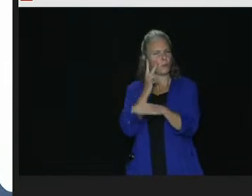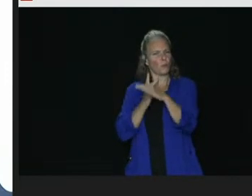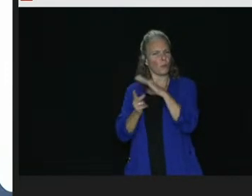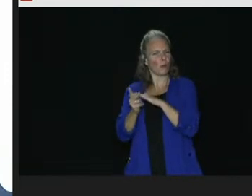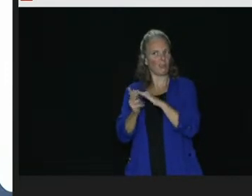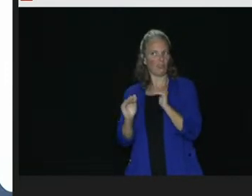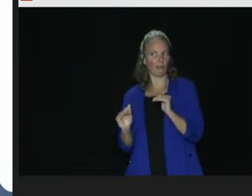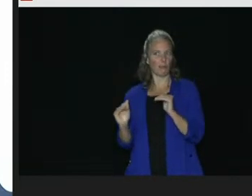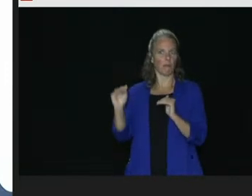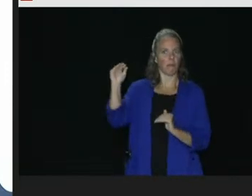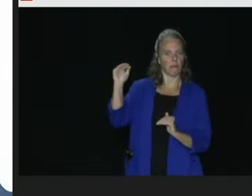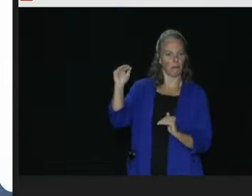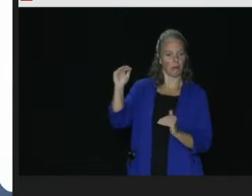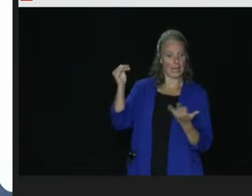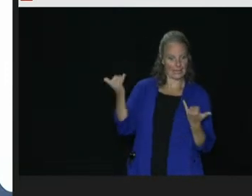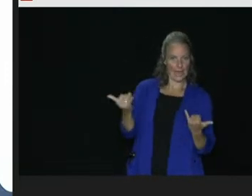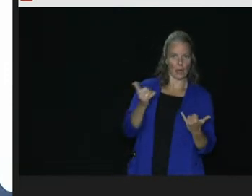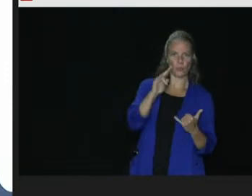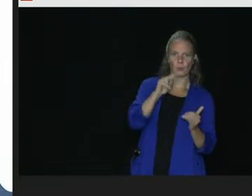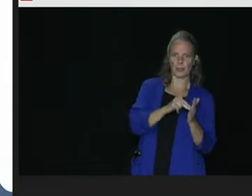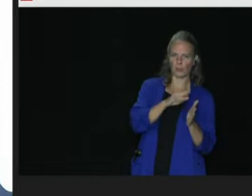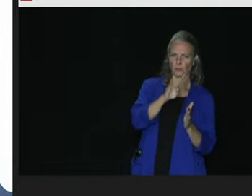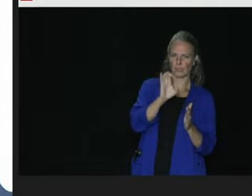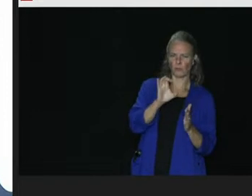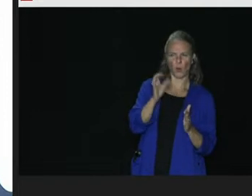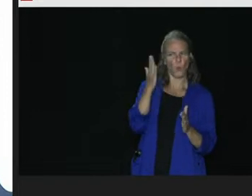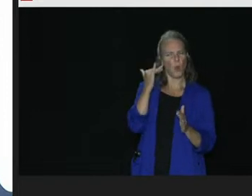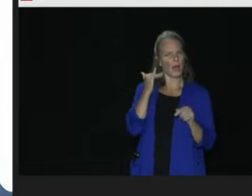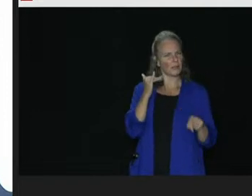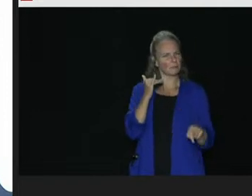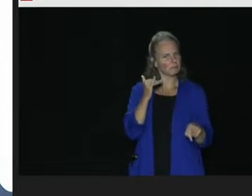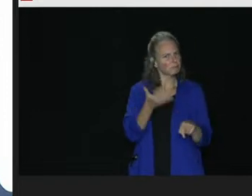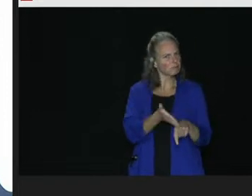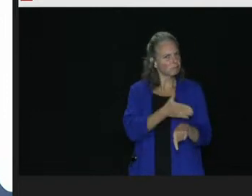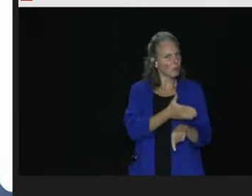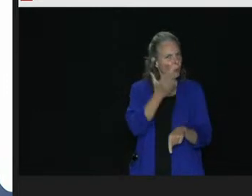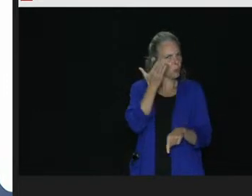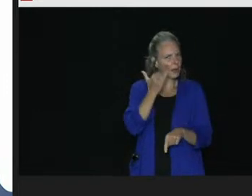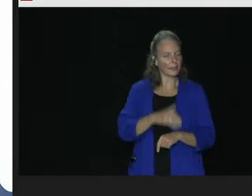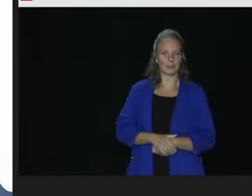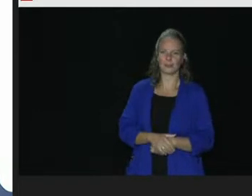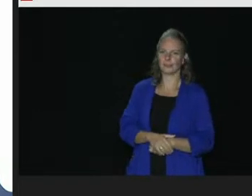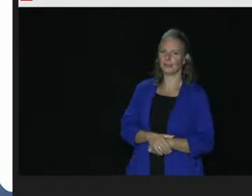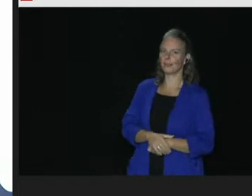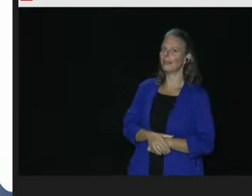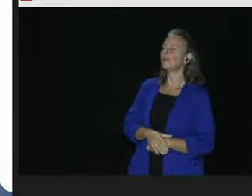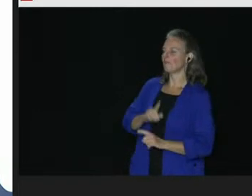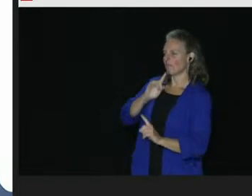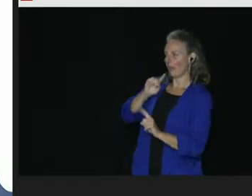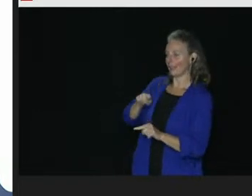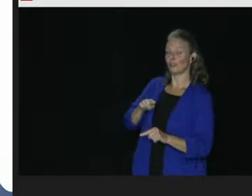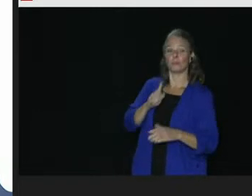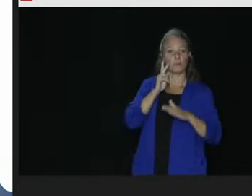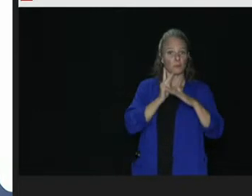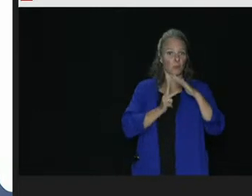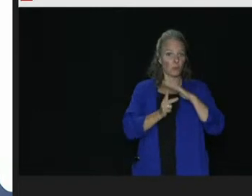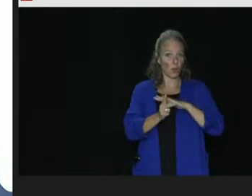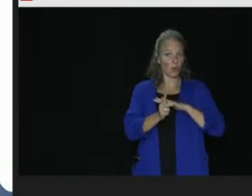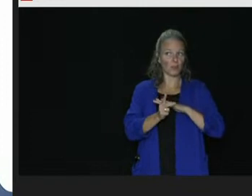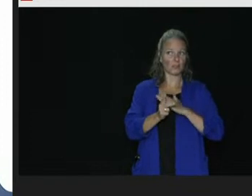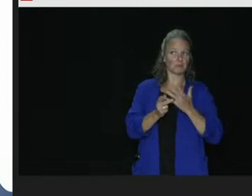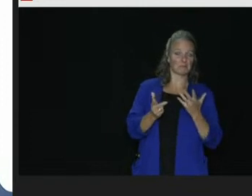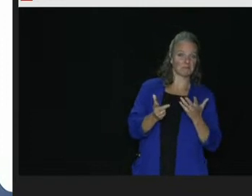that? Yes. When it comes to forecasting and modeling,